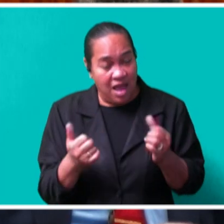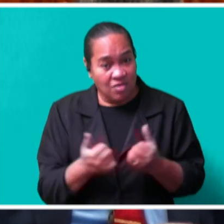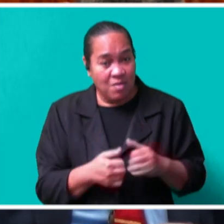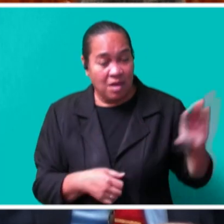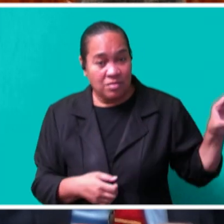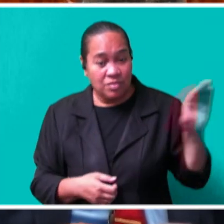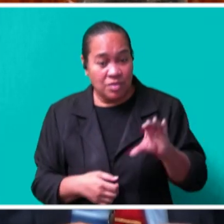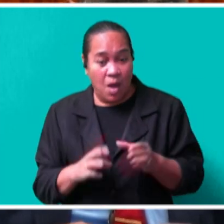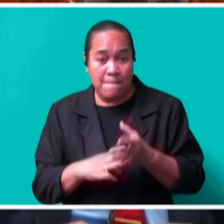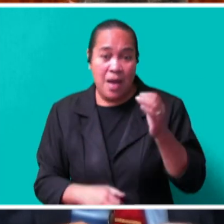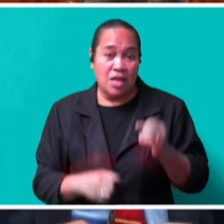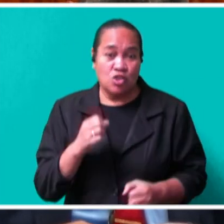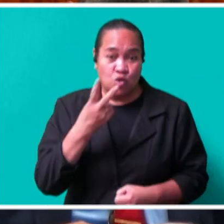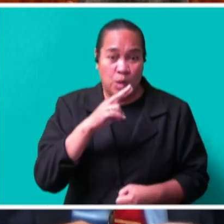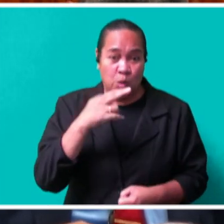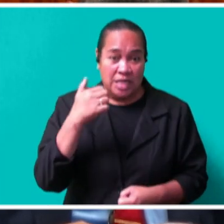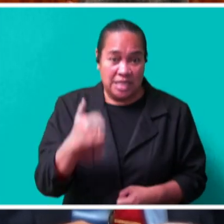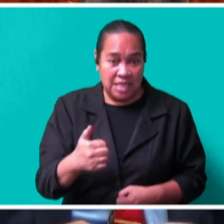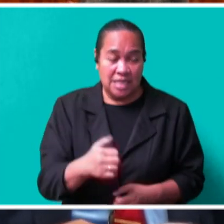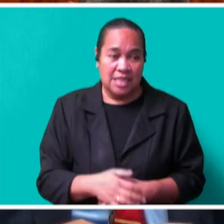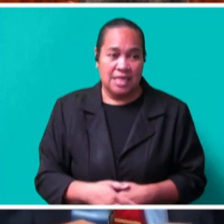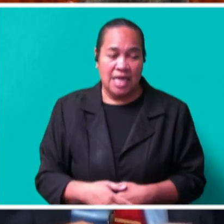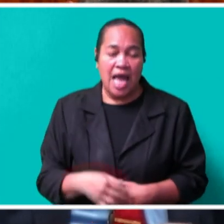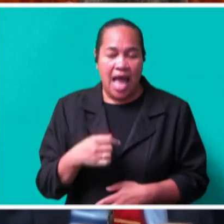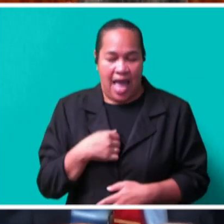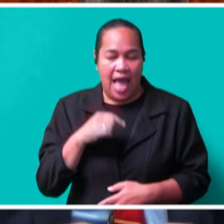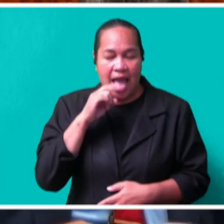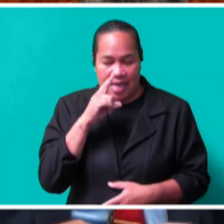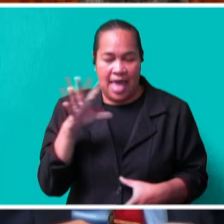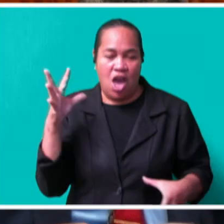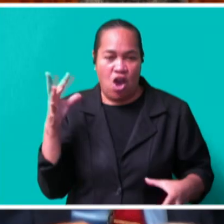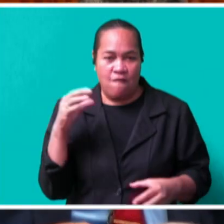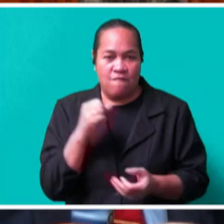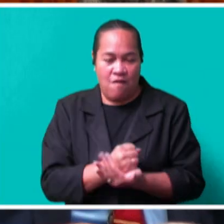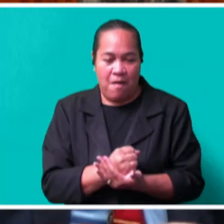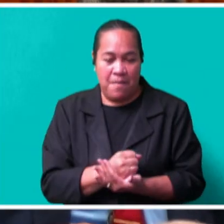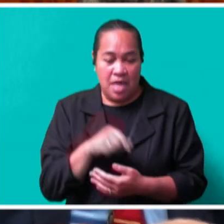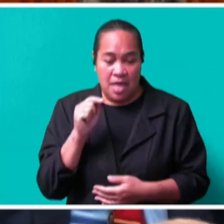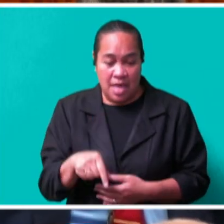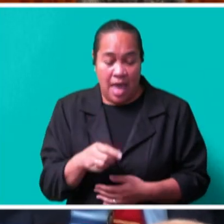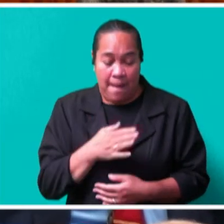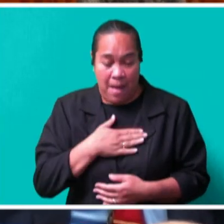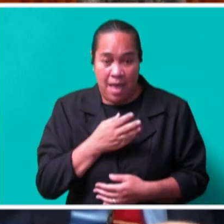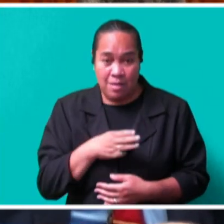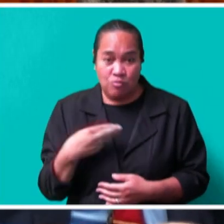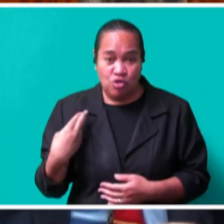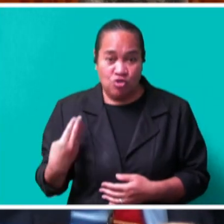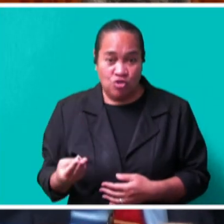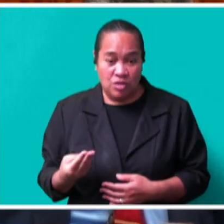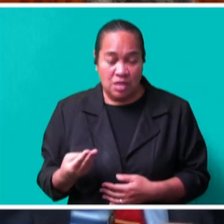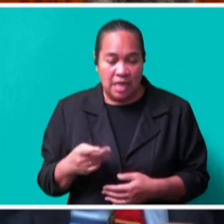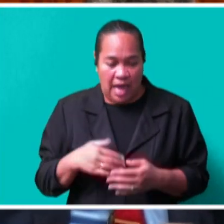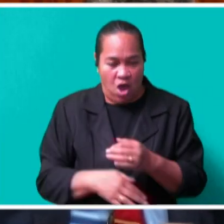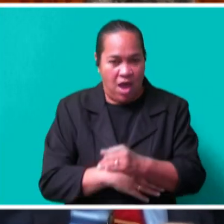in March 2026, I can confirm to the House that my ministry is in the